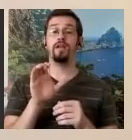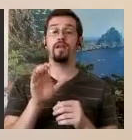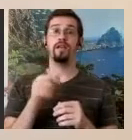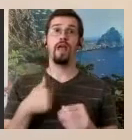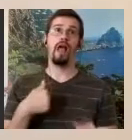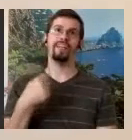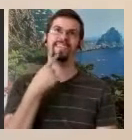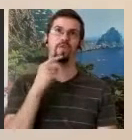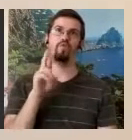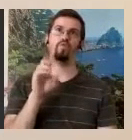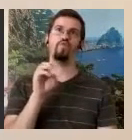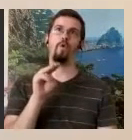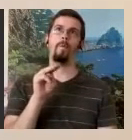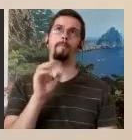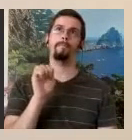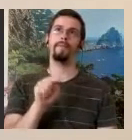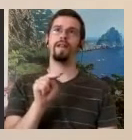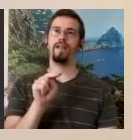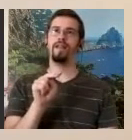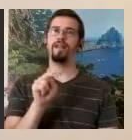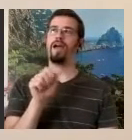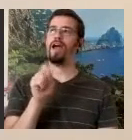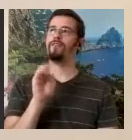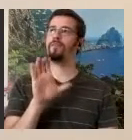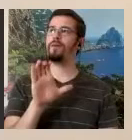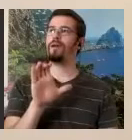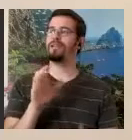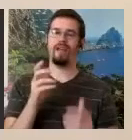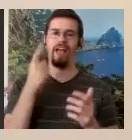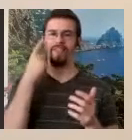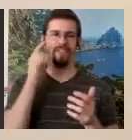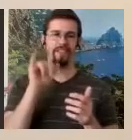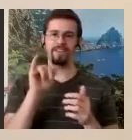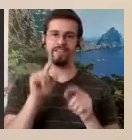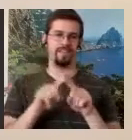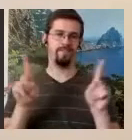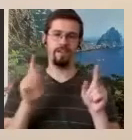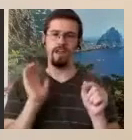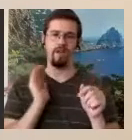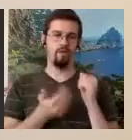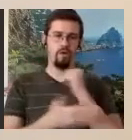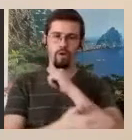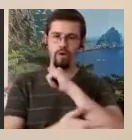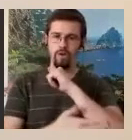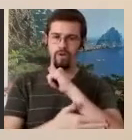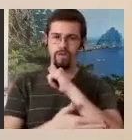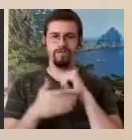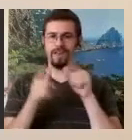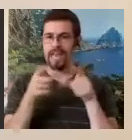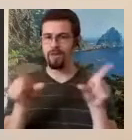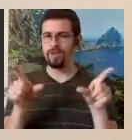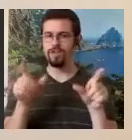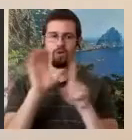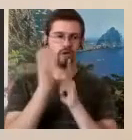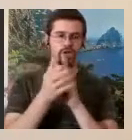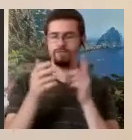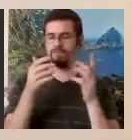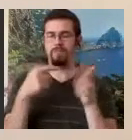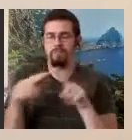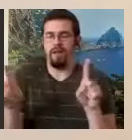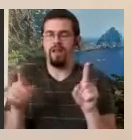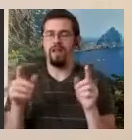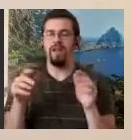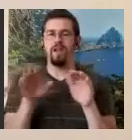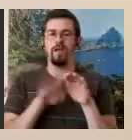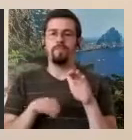alphabet. I think that's just a slight difference in our cultures or language or something. But nonetheless, it's the same thing, isn't it? We're talking about A, B,